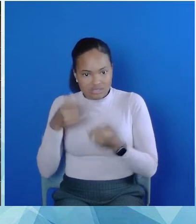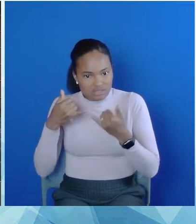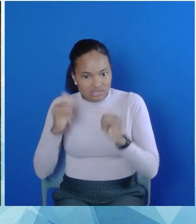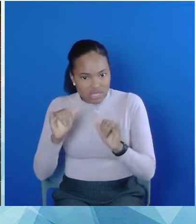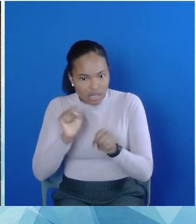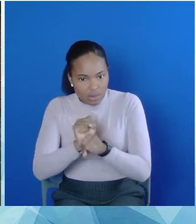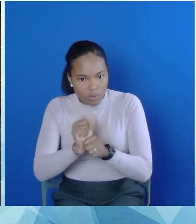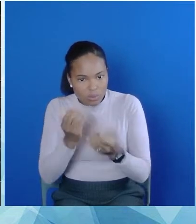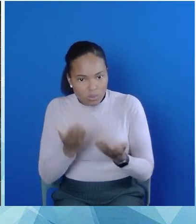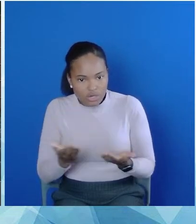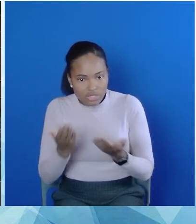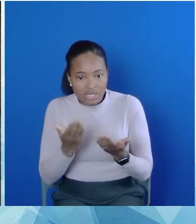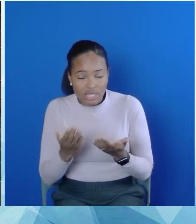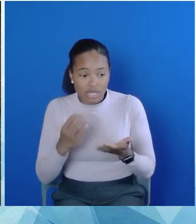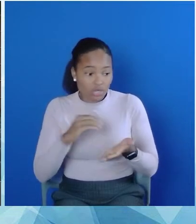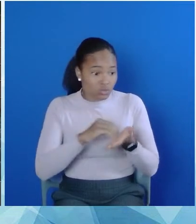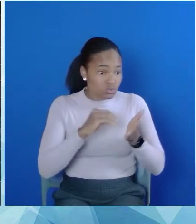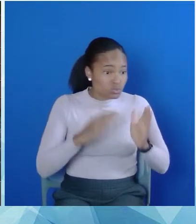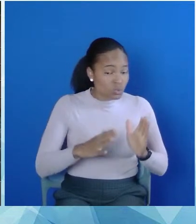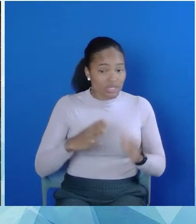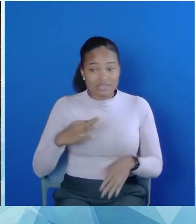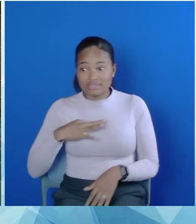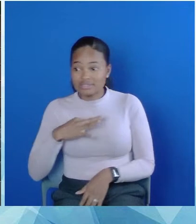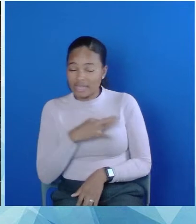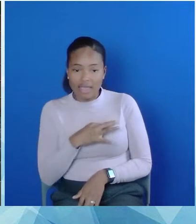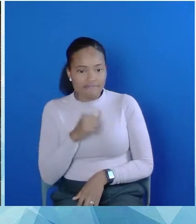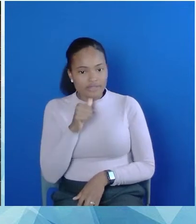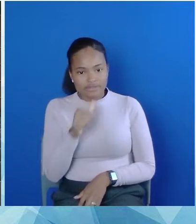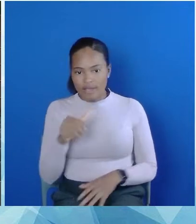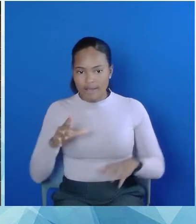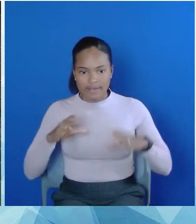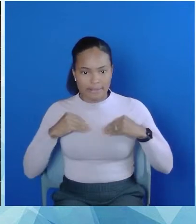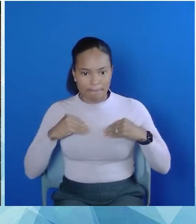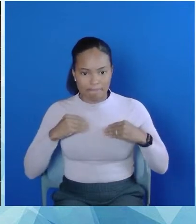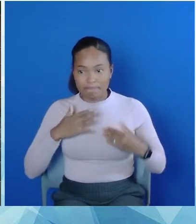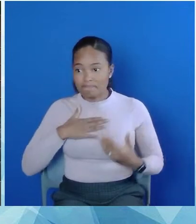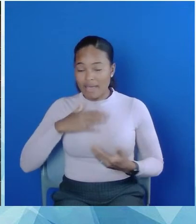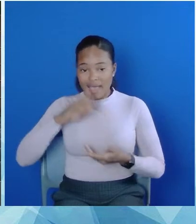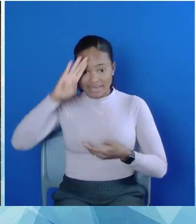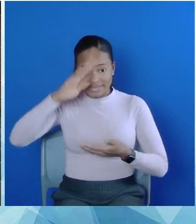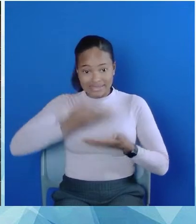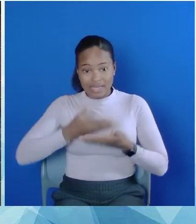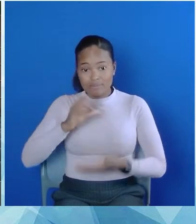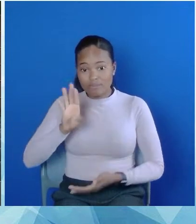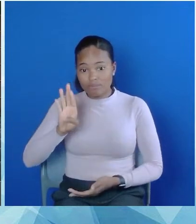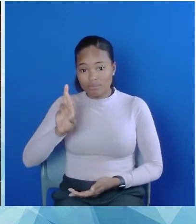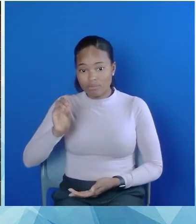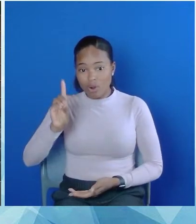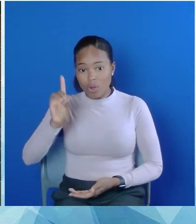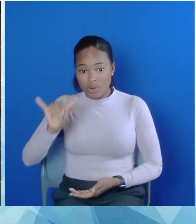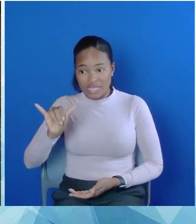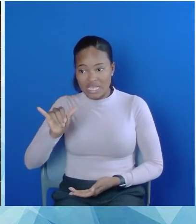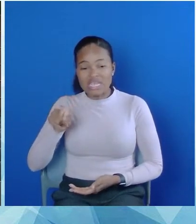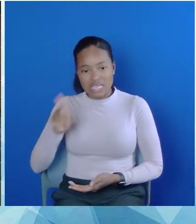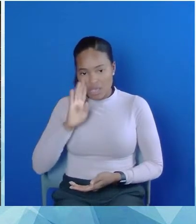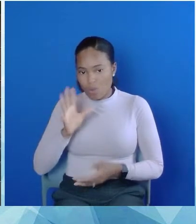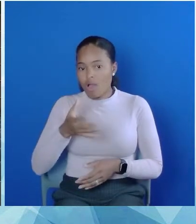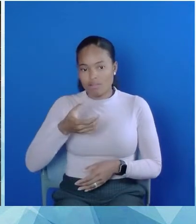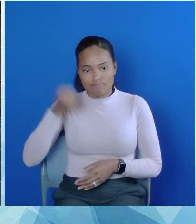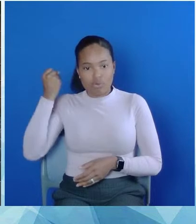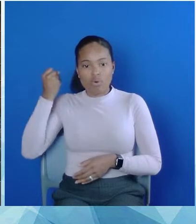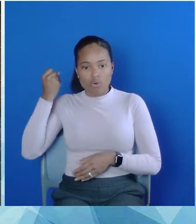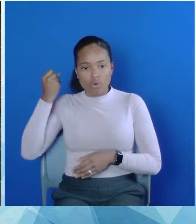and the staff members, we're not going to accept this. My son Brody, as he just spoke today, he will be pulled out for next year because it's